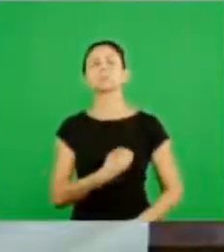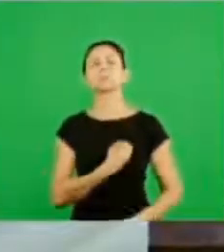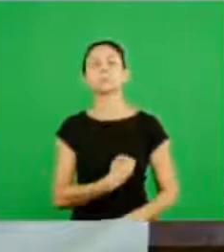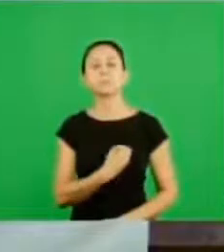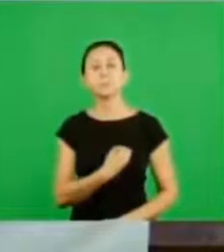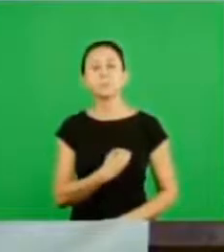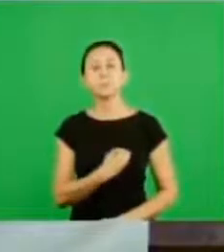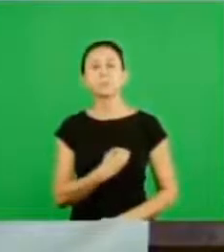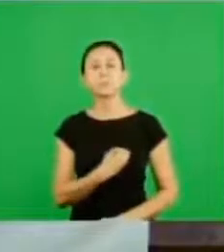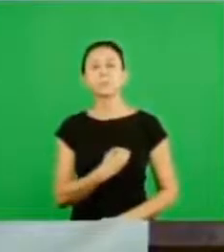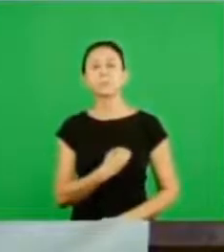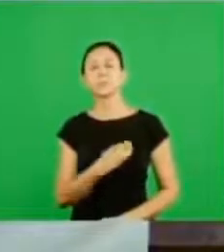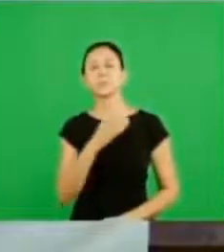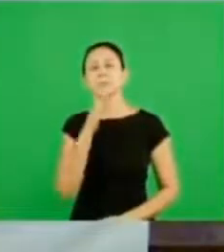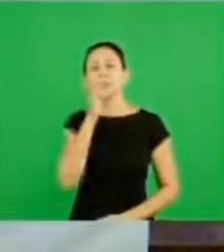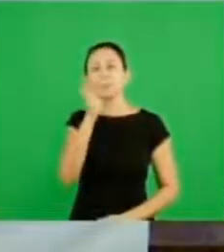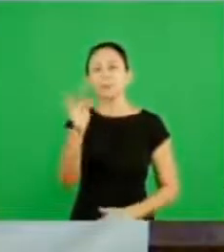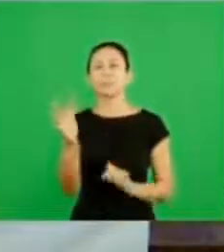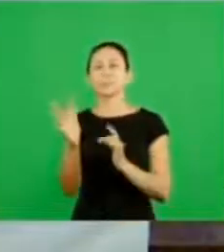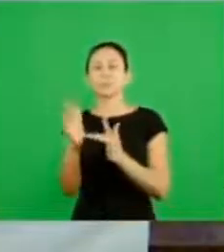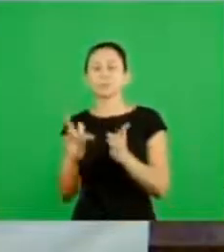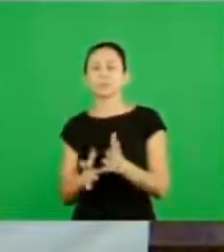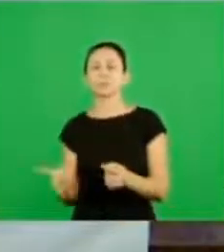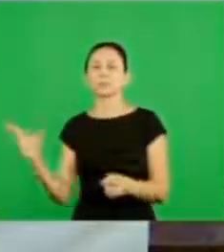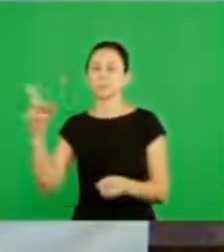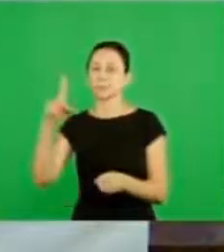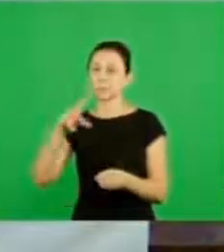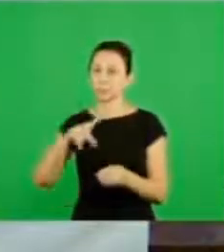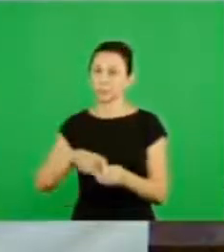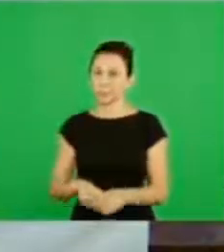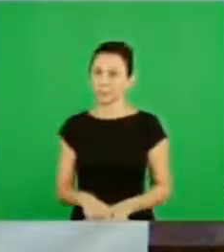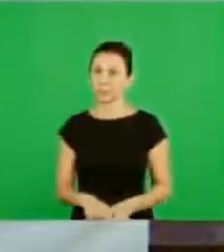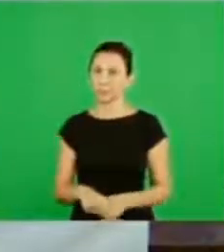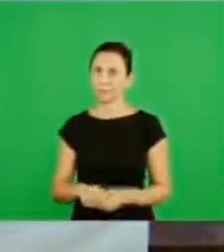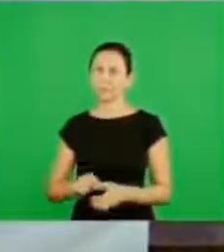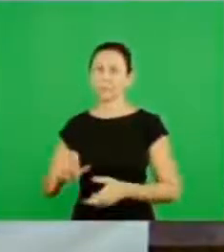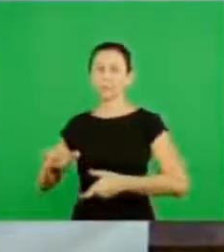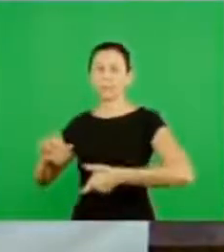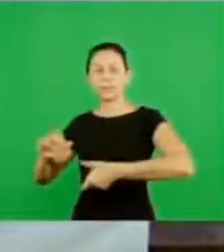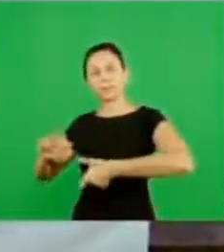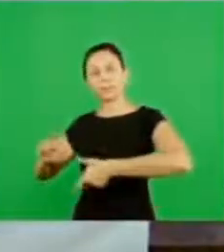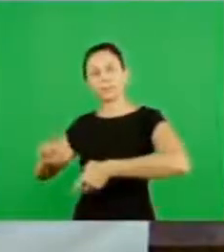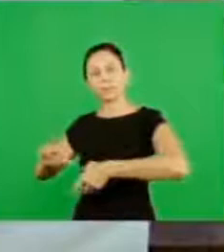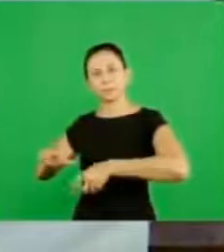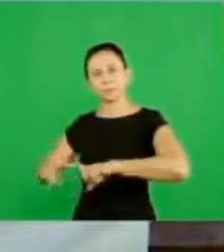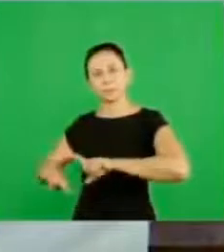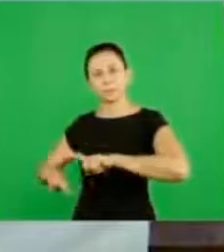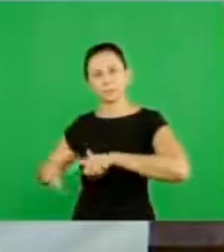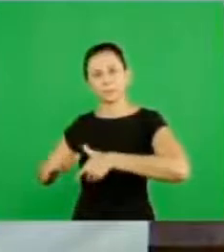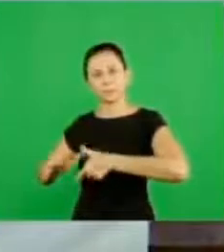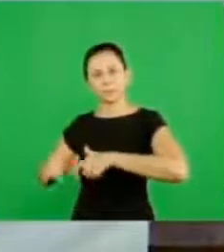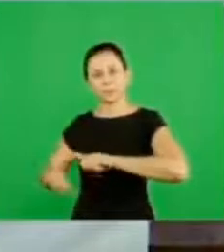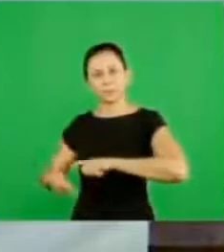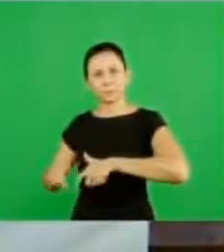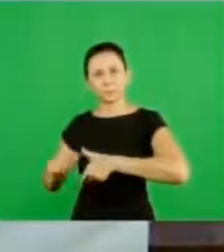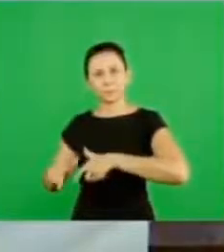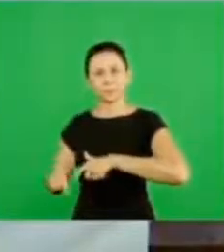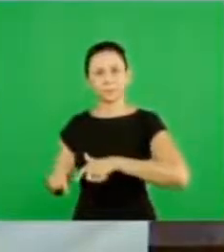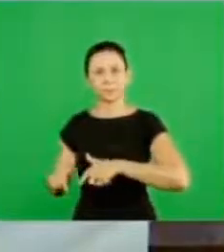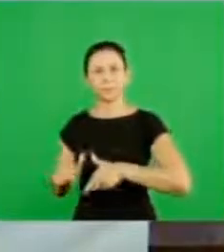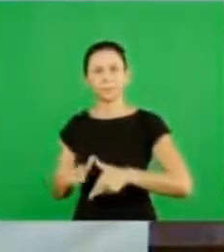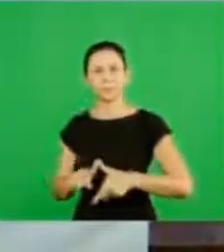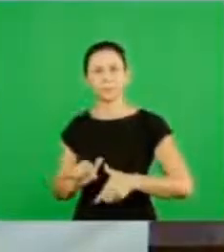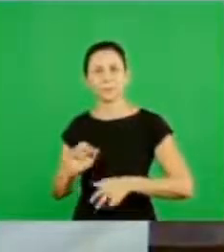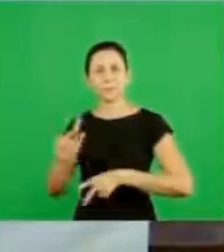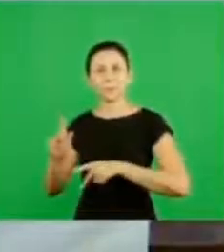today. Because the Word of God says that the coming of the Lord Jesus comes because the fig tree